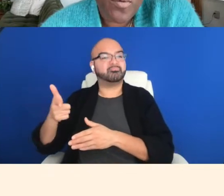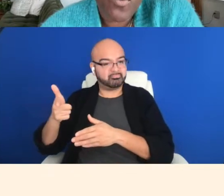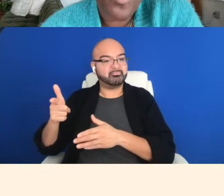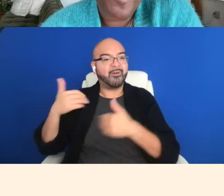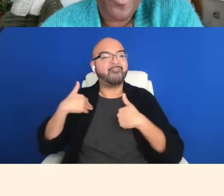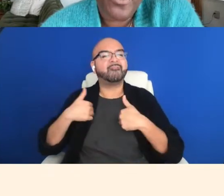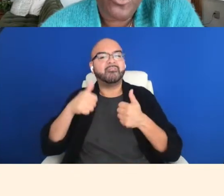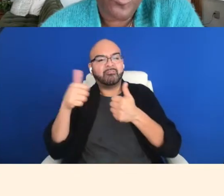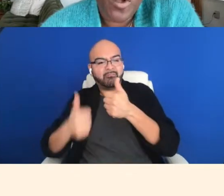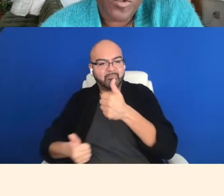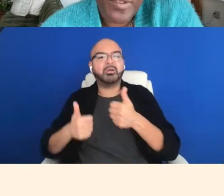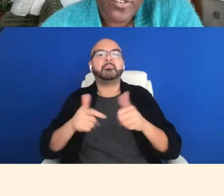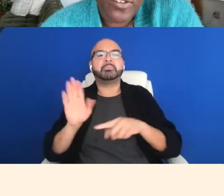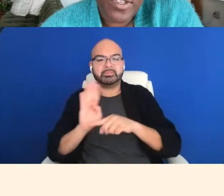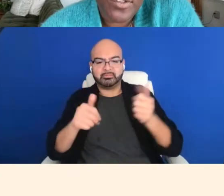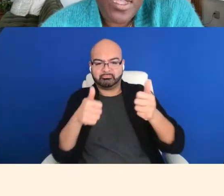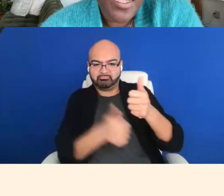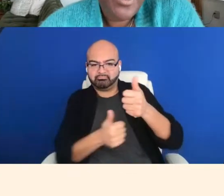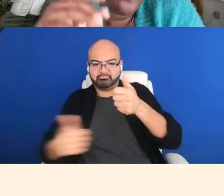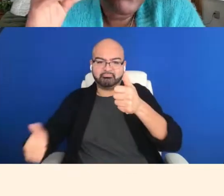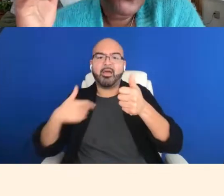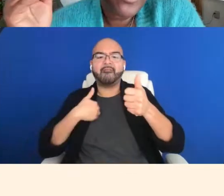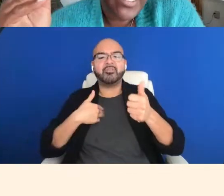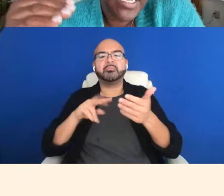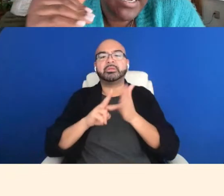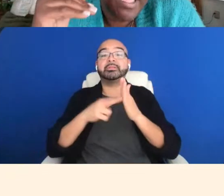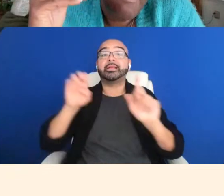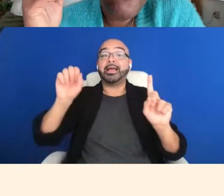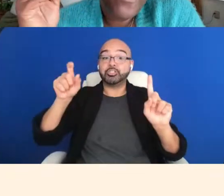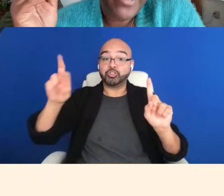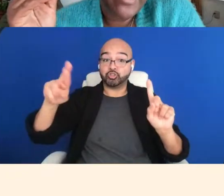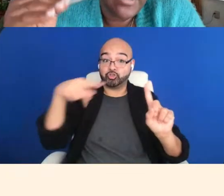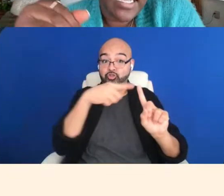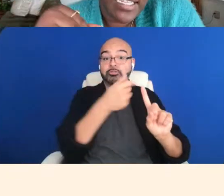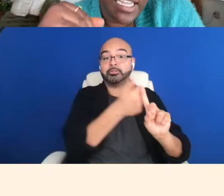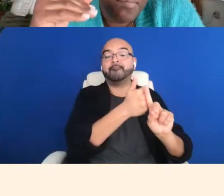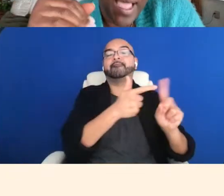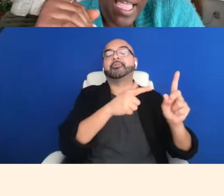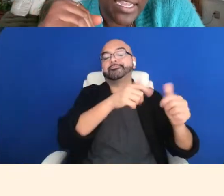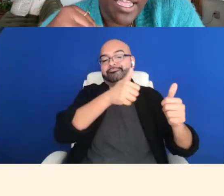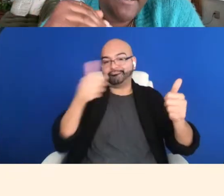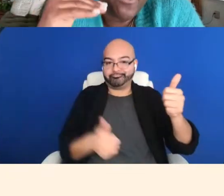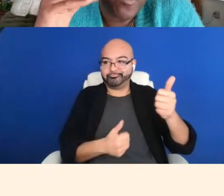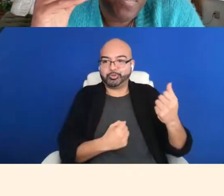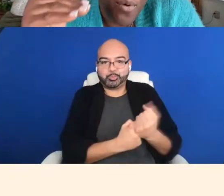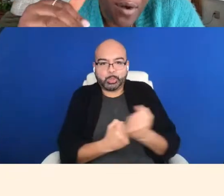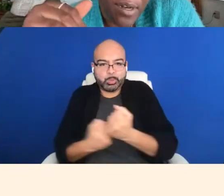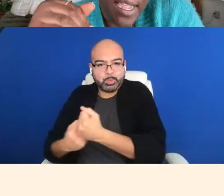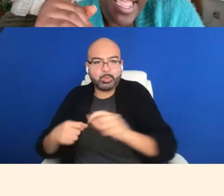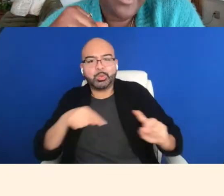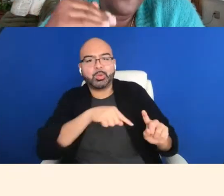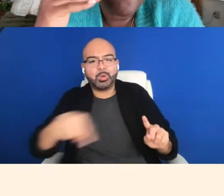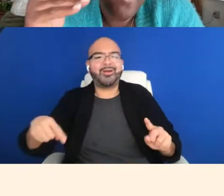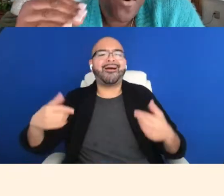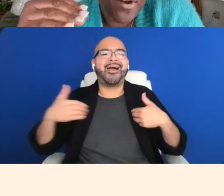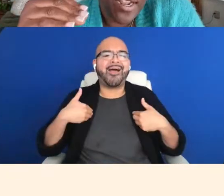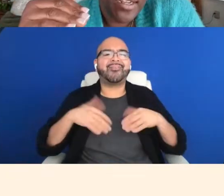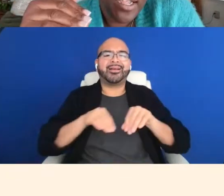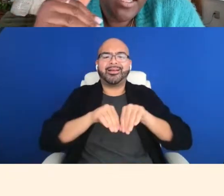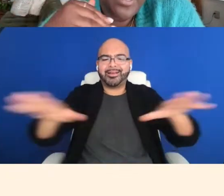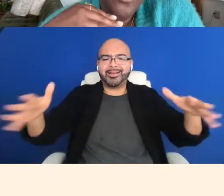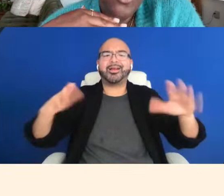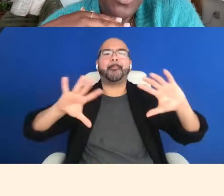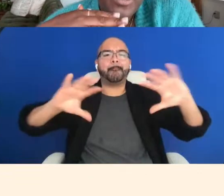Esther's Orbit Room supports the smaller businesses. So you create an ever-extending body of support and